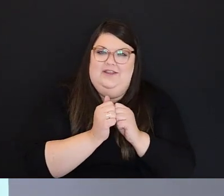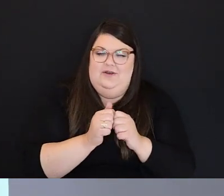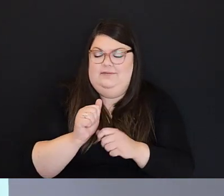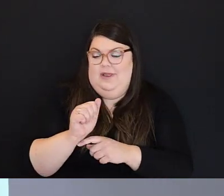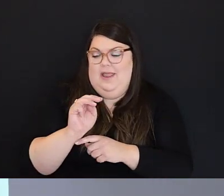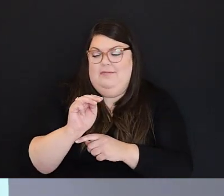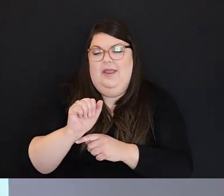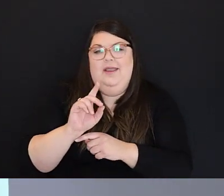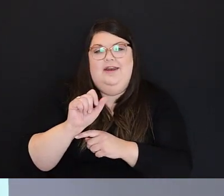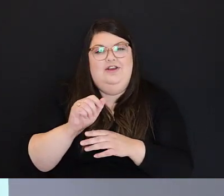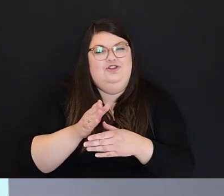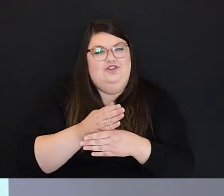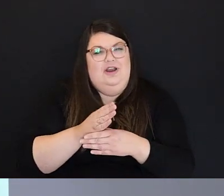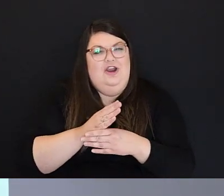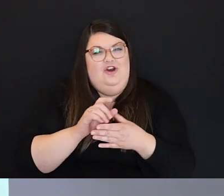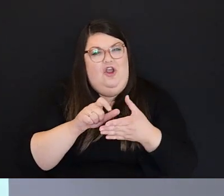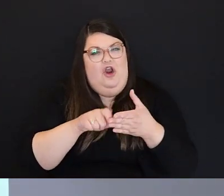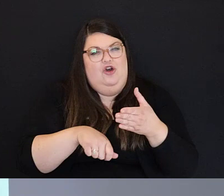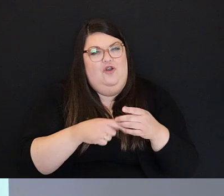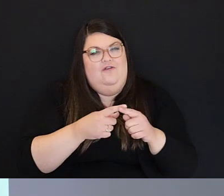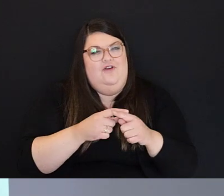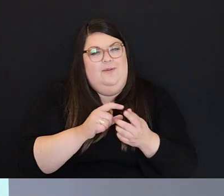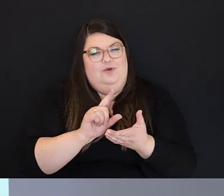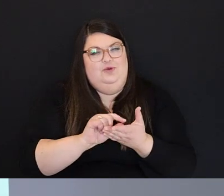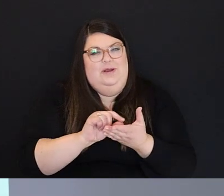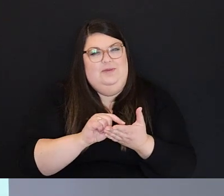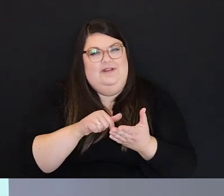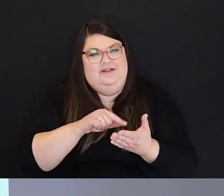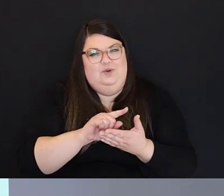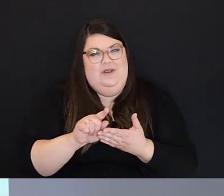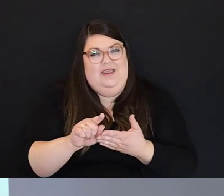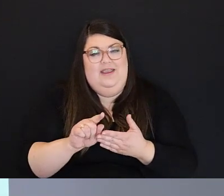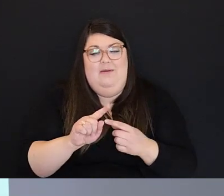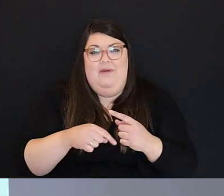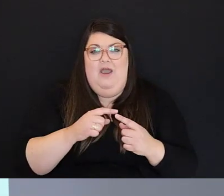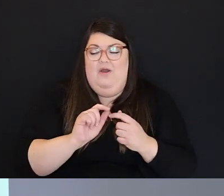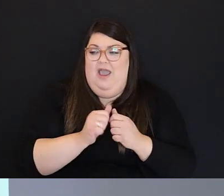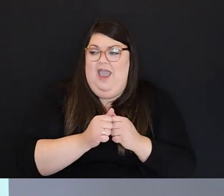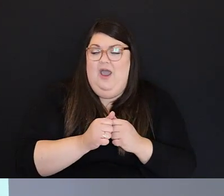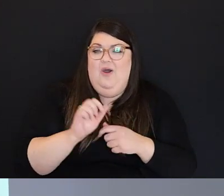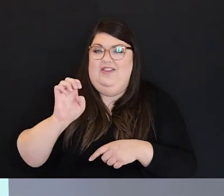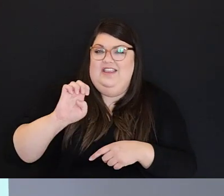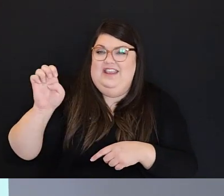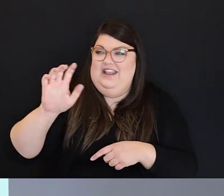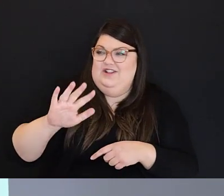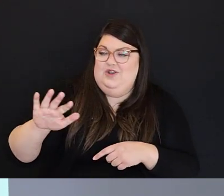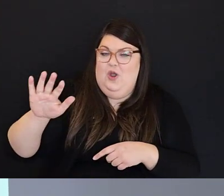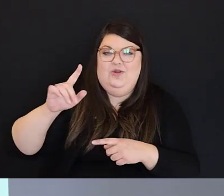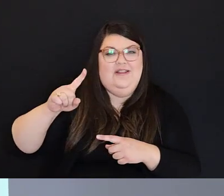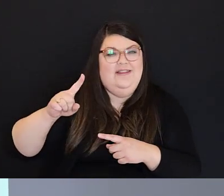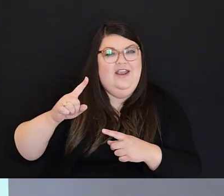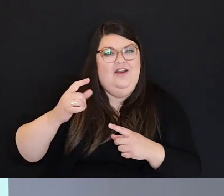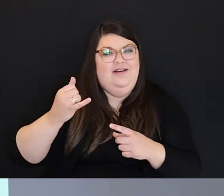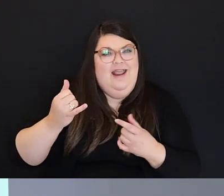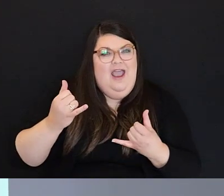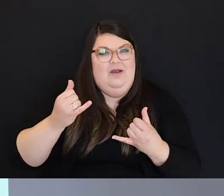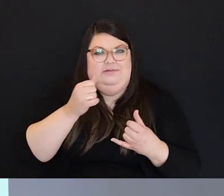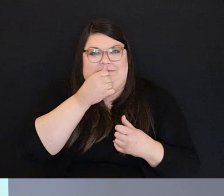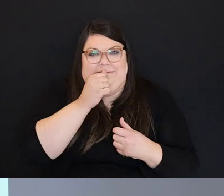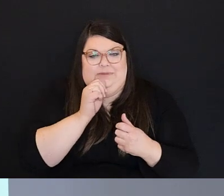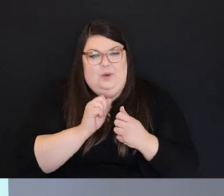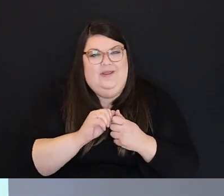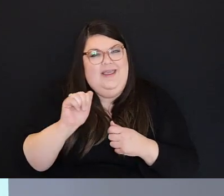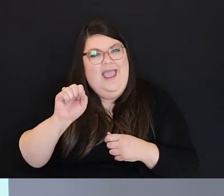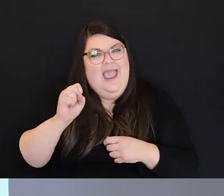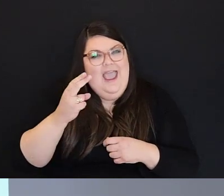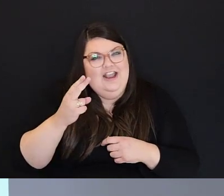article in the newspaper this week about how on the East Coast they're now dealing with the ash, but